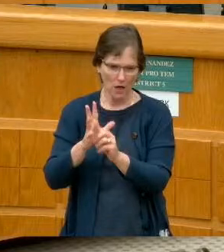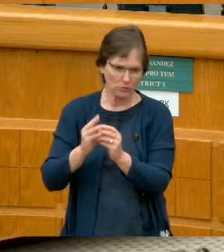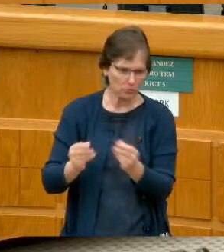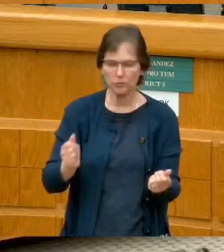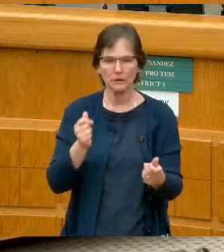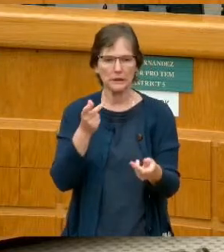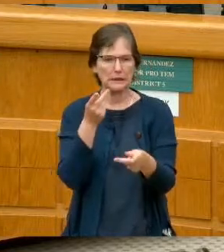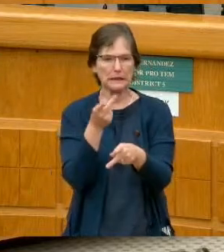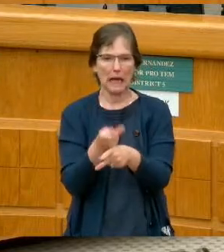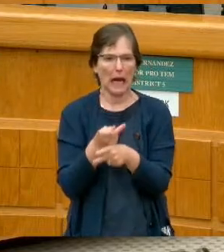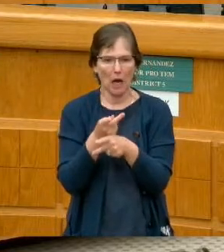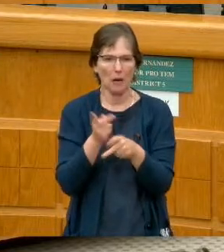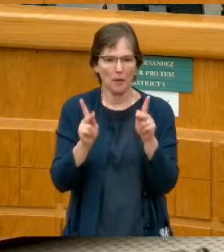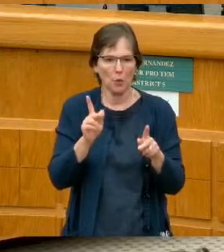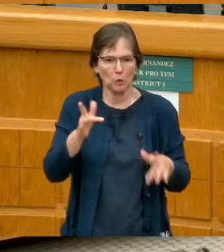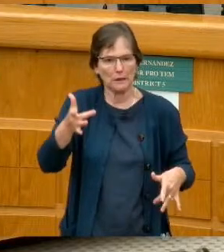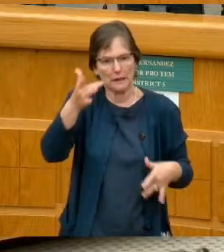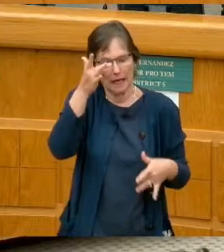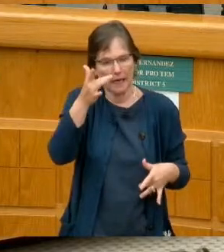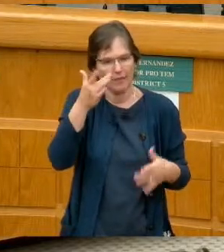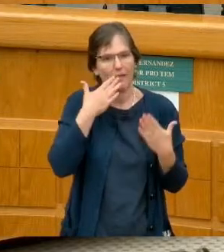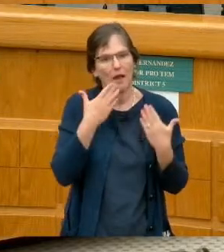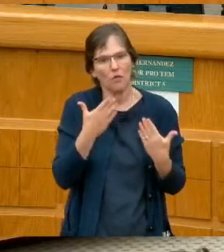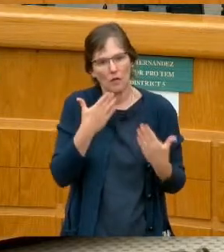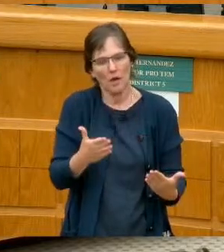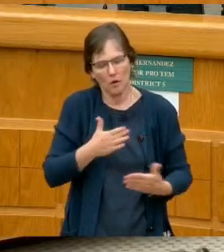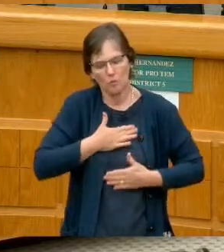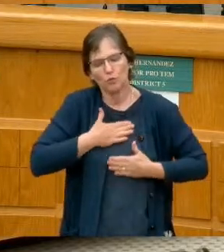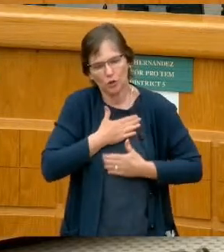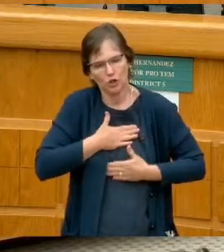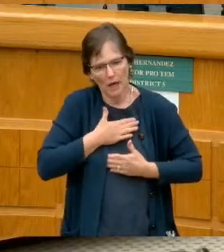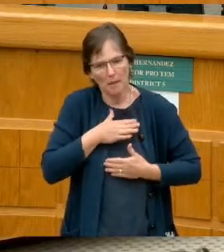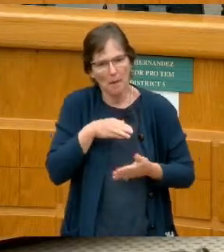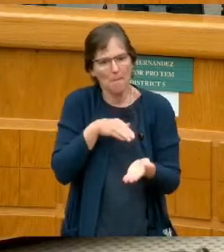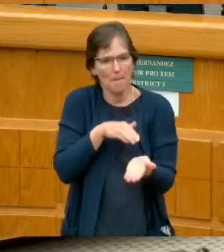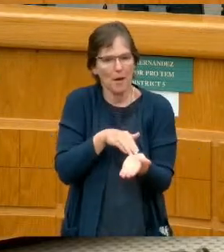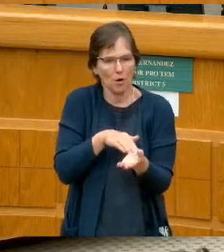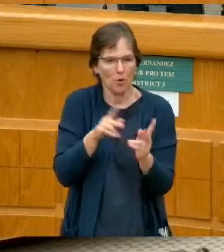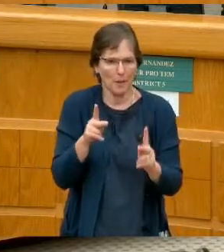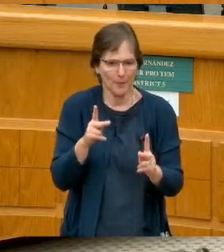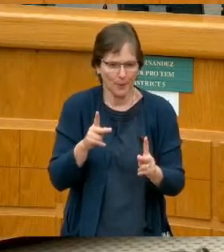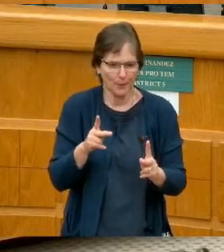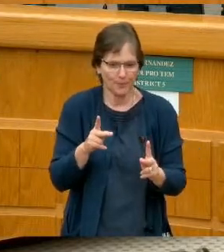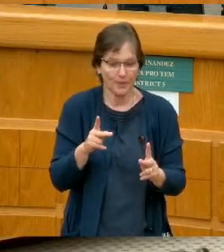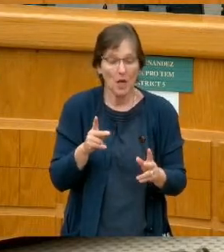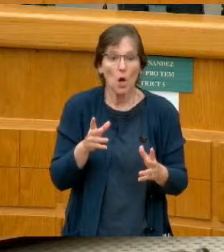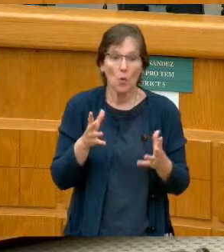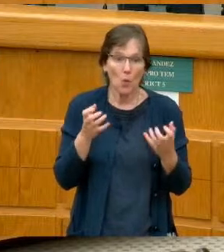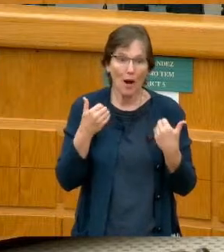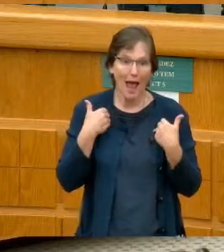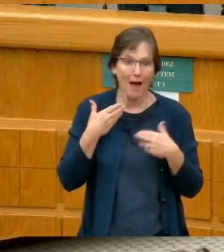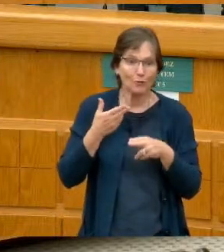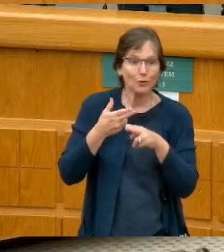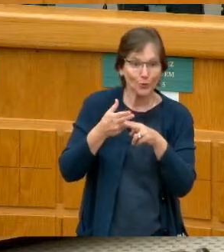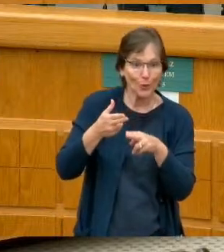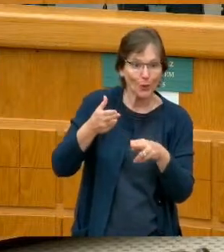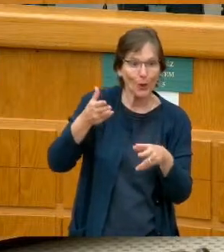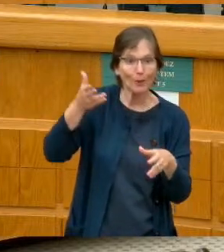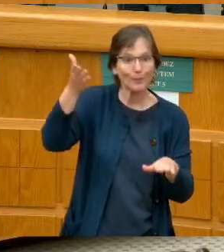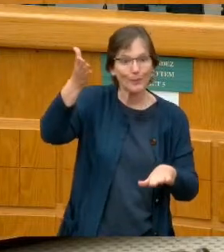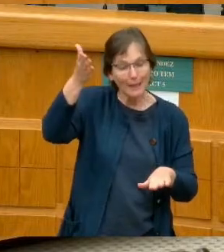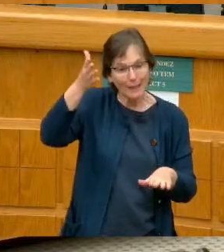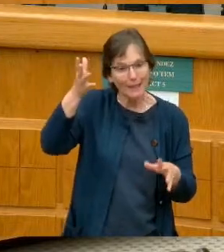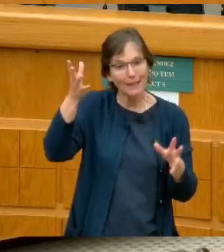much. But these briefings, we're trying to get them to be briefings. Sometimes they get a little long, but we're trying to make them